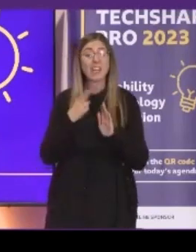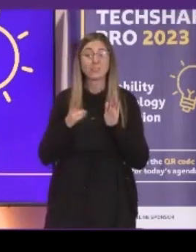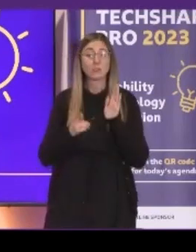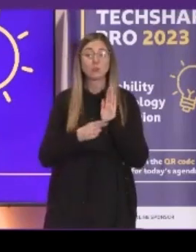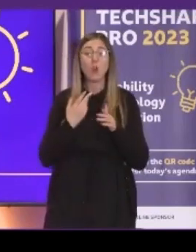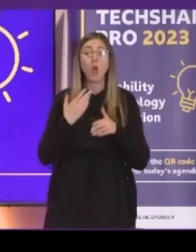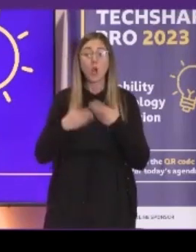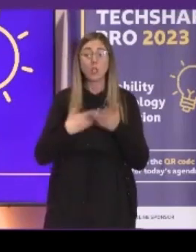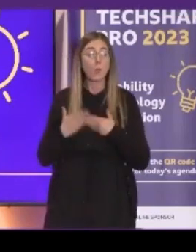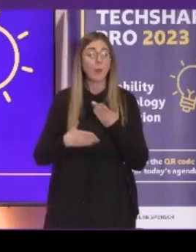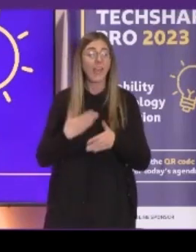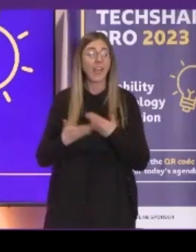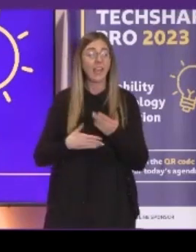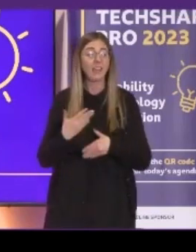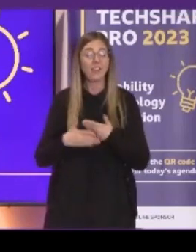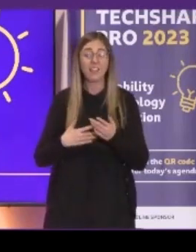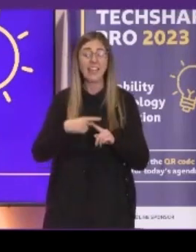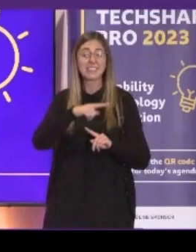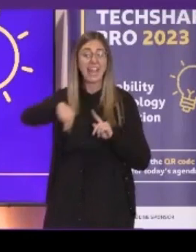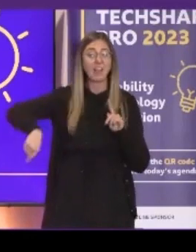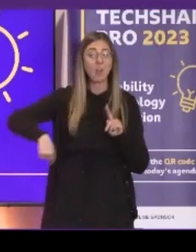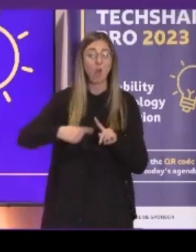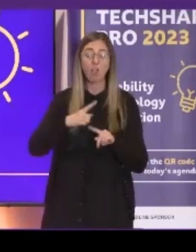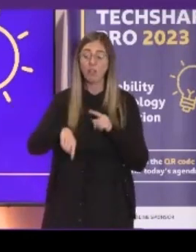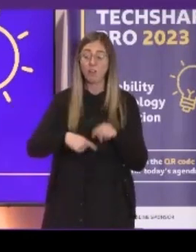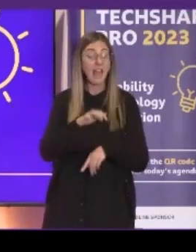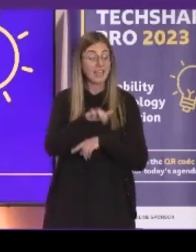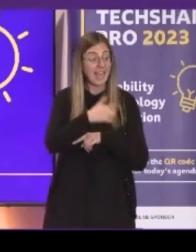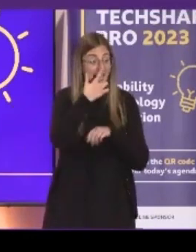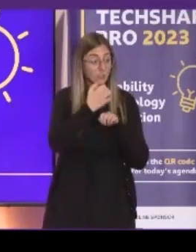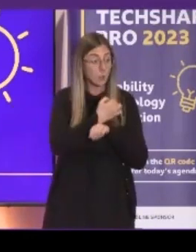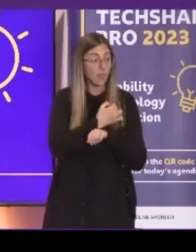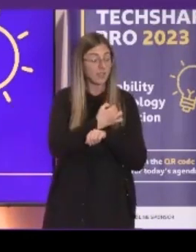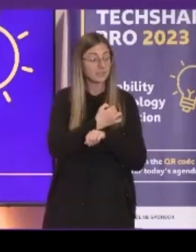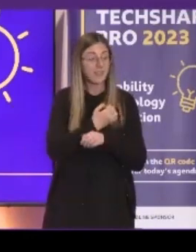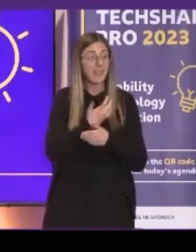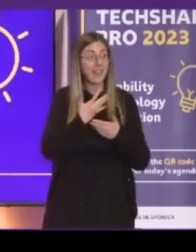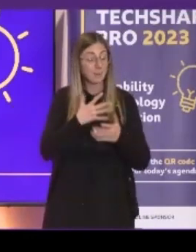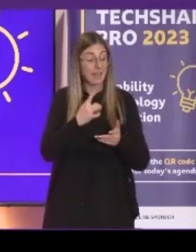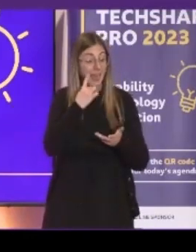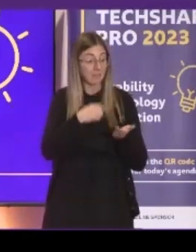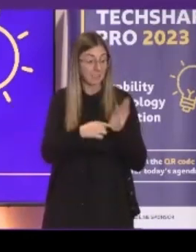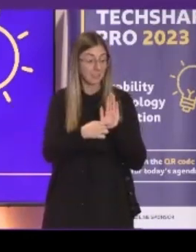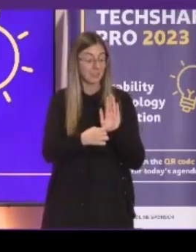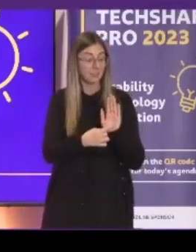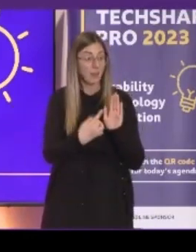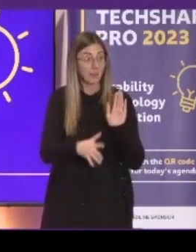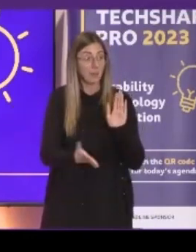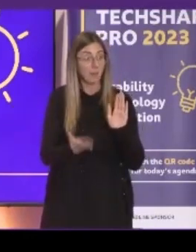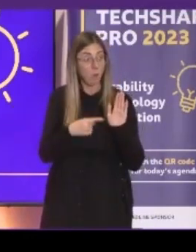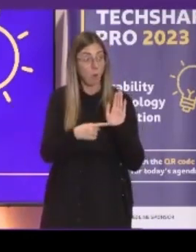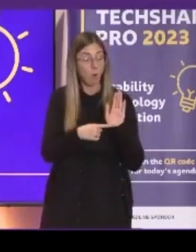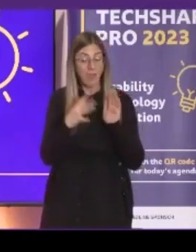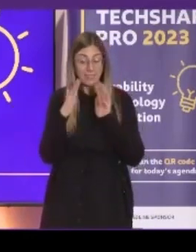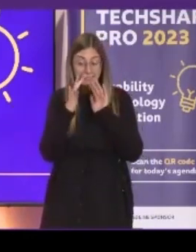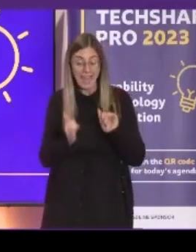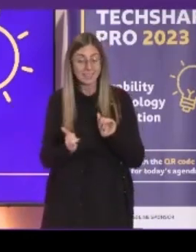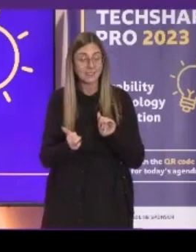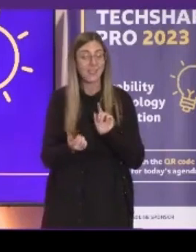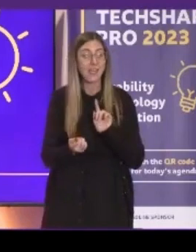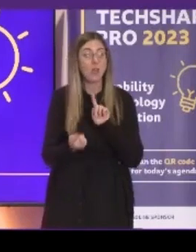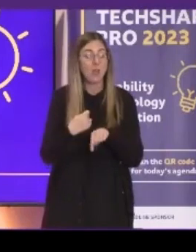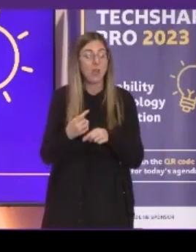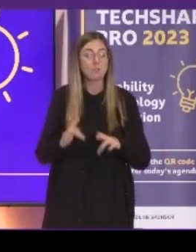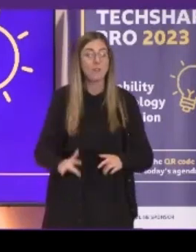of benefit cycle of saying, yes, we can do this stuff and we have the evidence to show it. We have client testimonies and